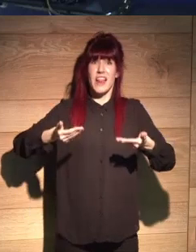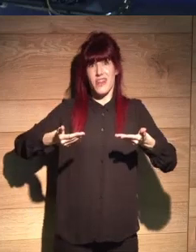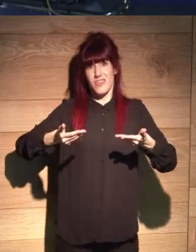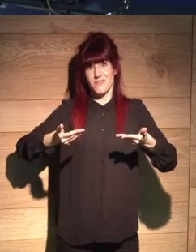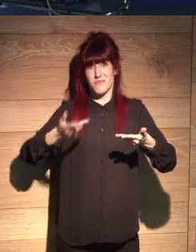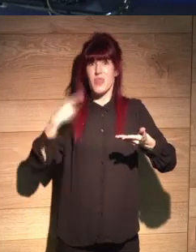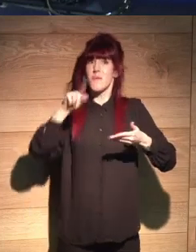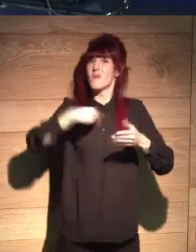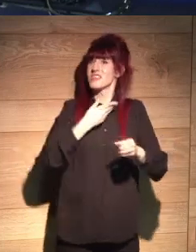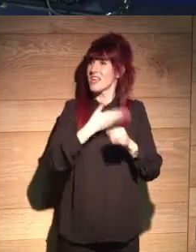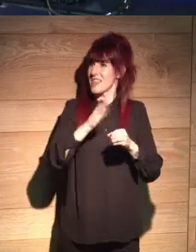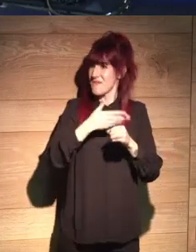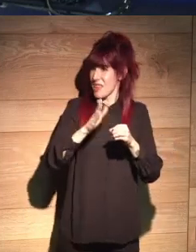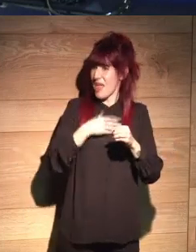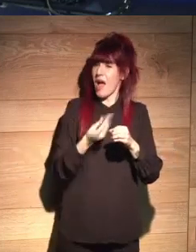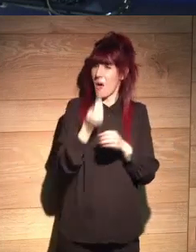The